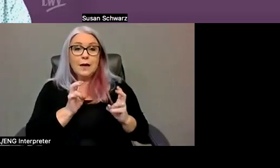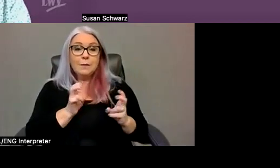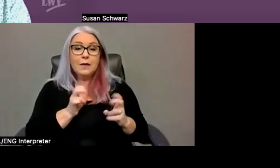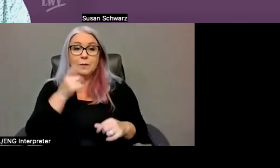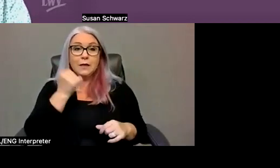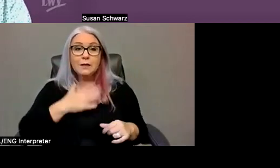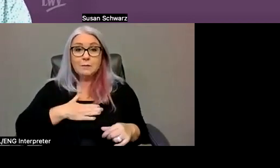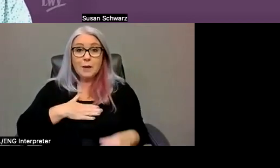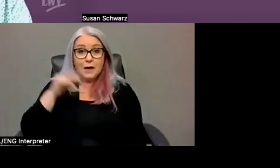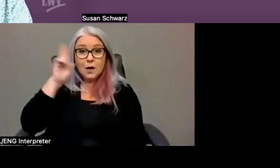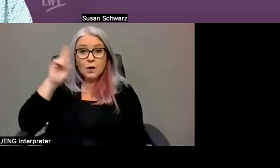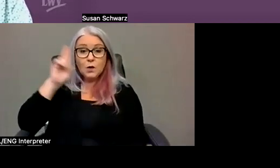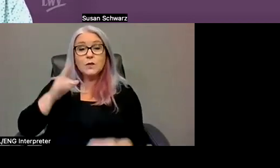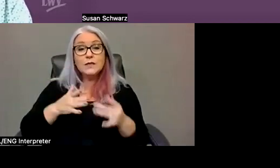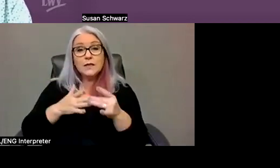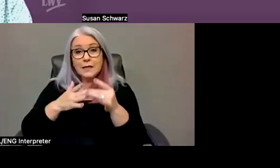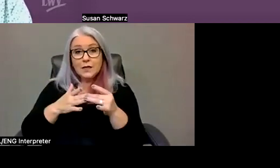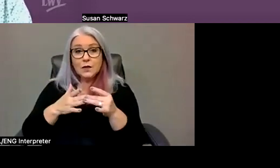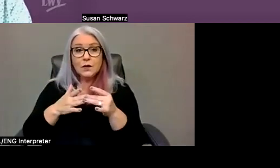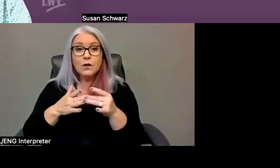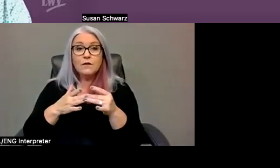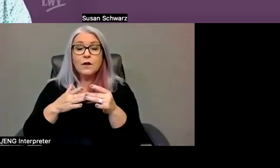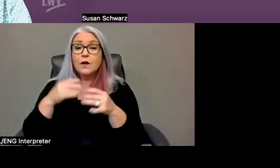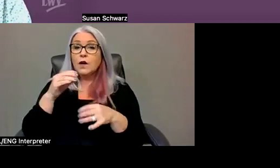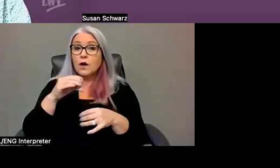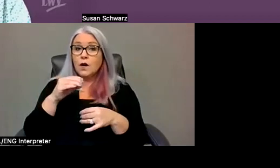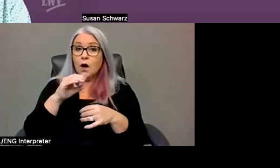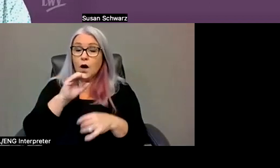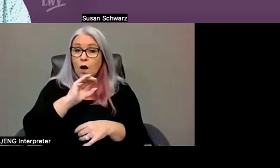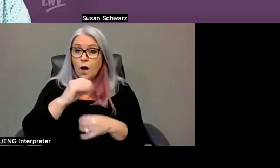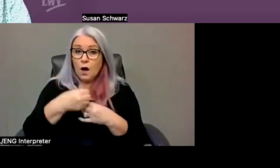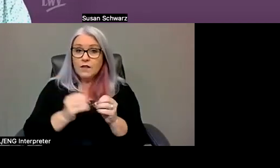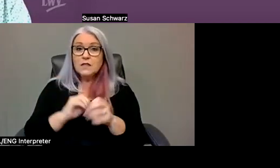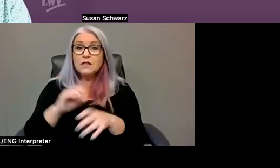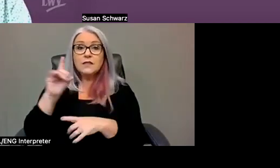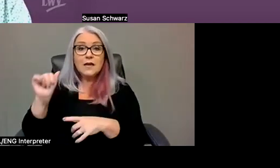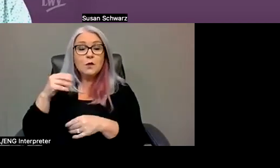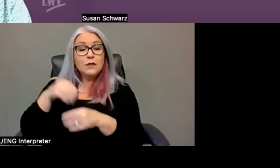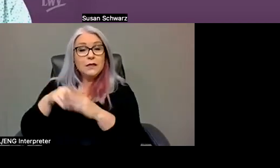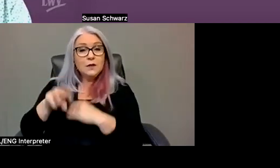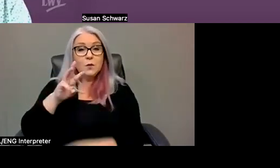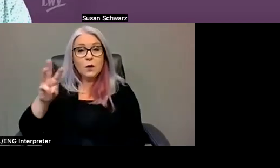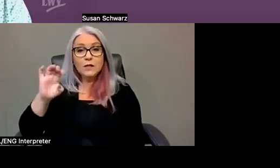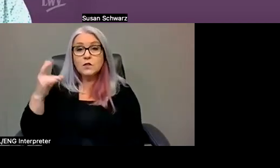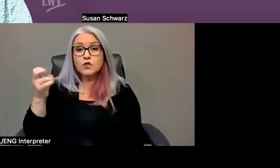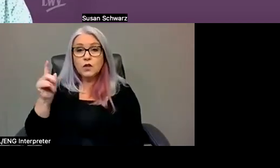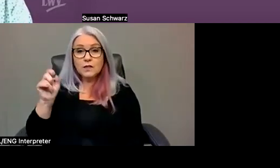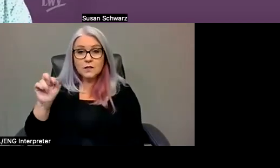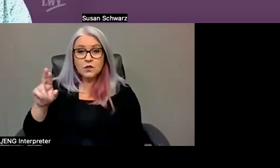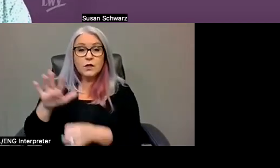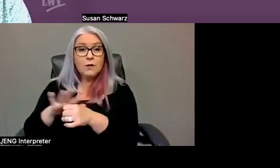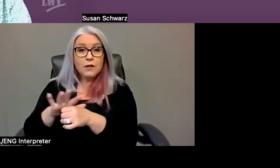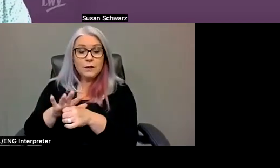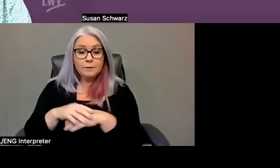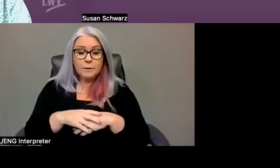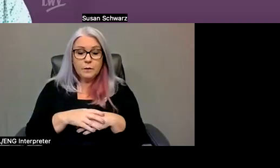the leader of the Office for the Disabled for Westchester County for a long time. And when I was building inspector,